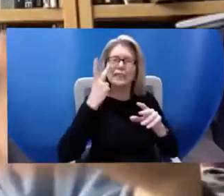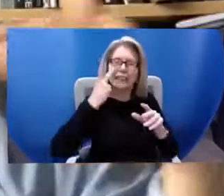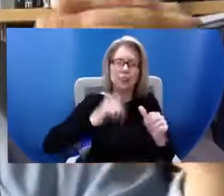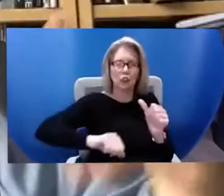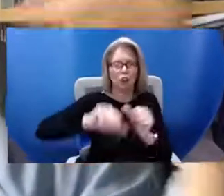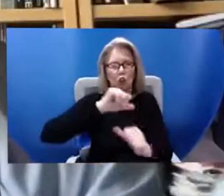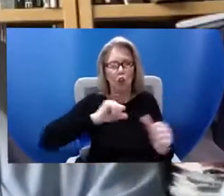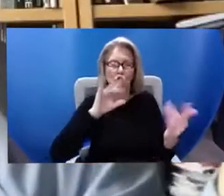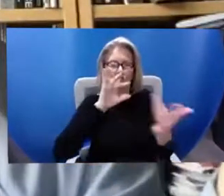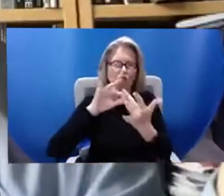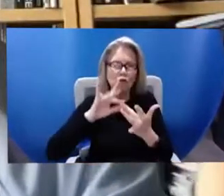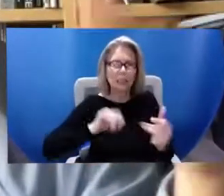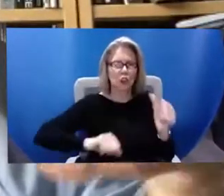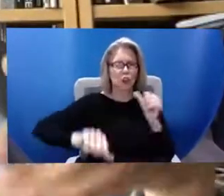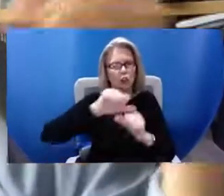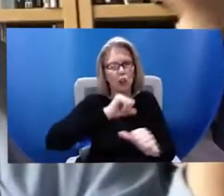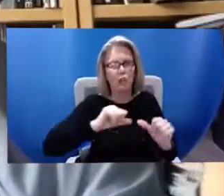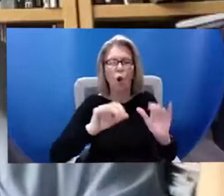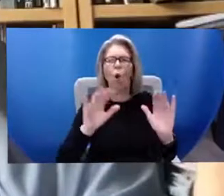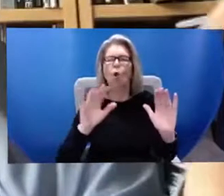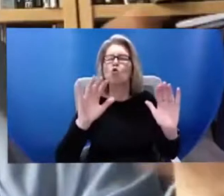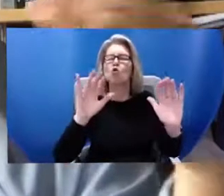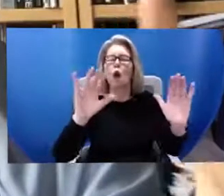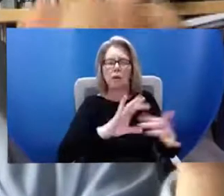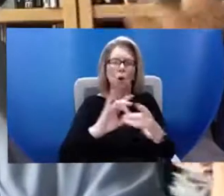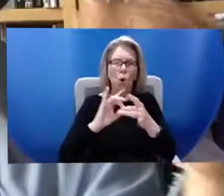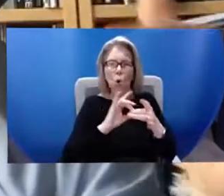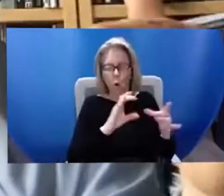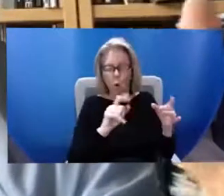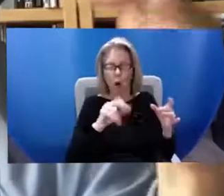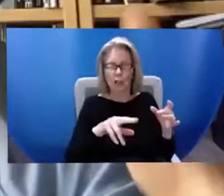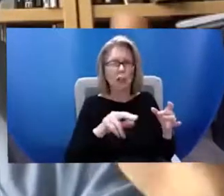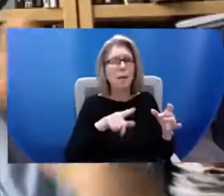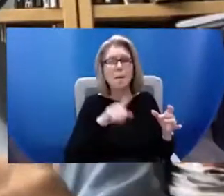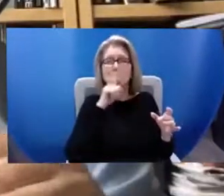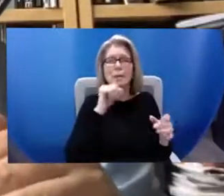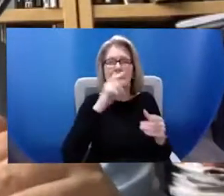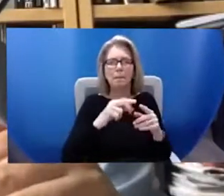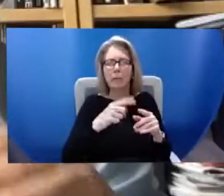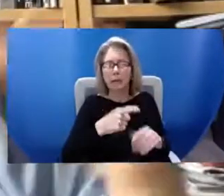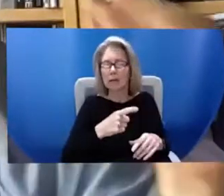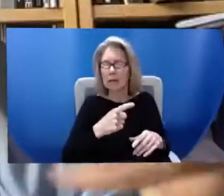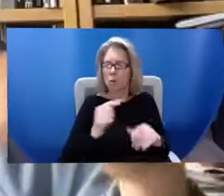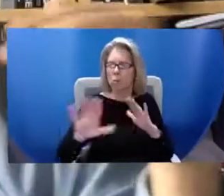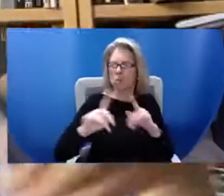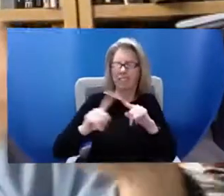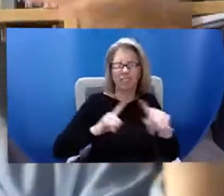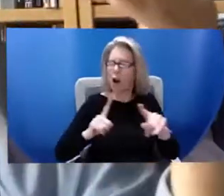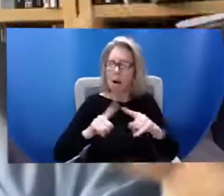reach towards each other, to create coalitions, coalitions that don't imply the reduction of difference.